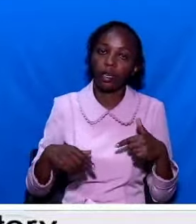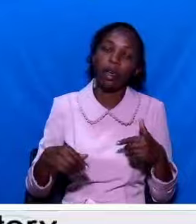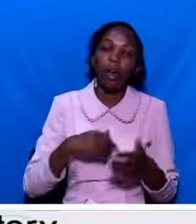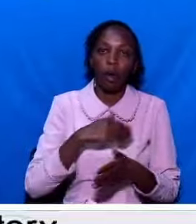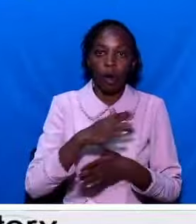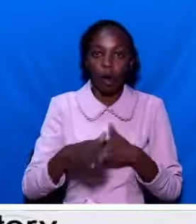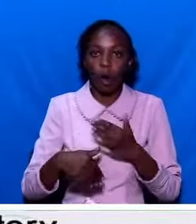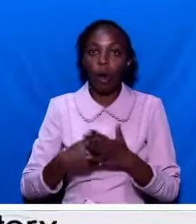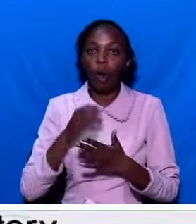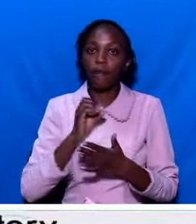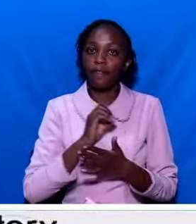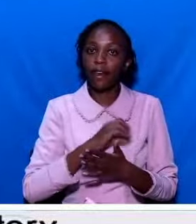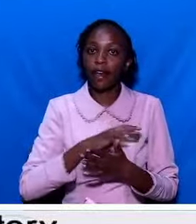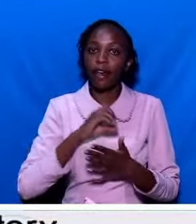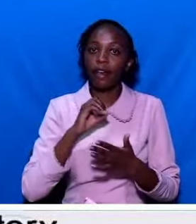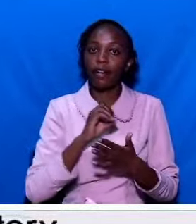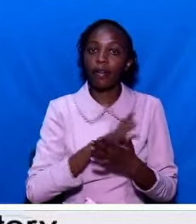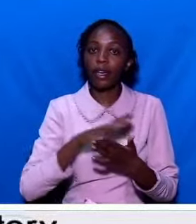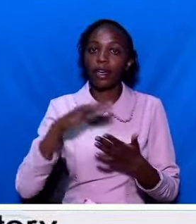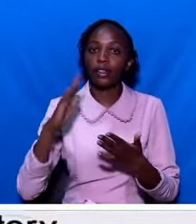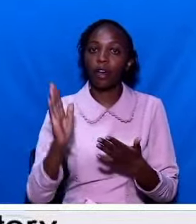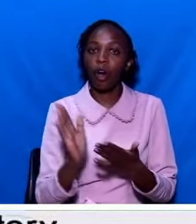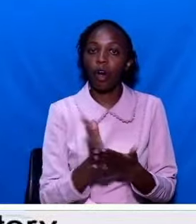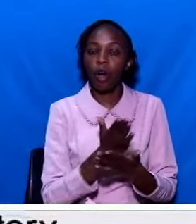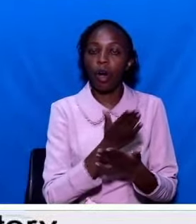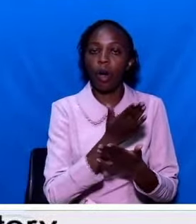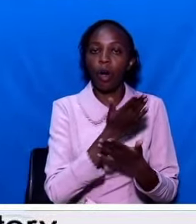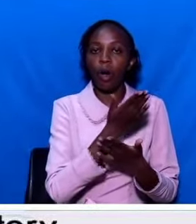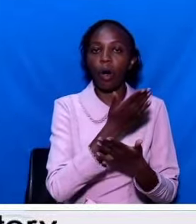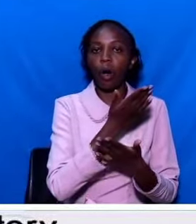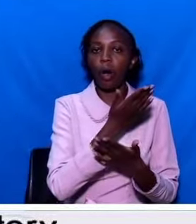lives, all fear is gone.